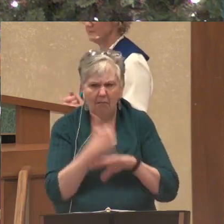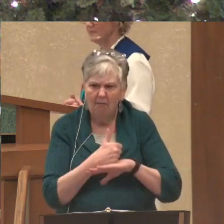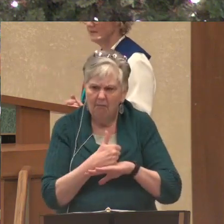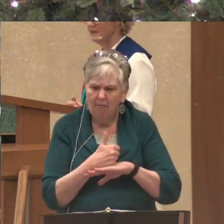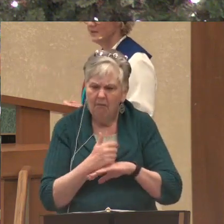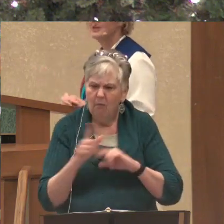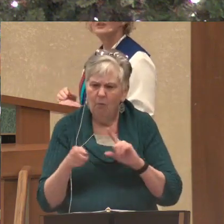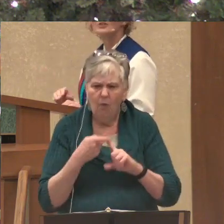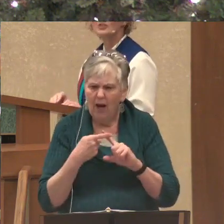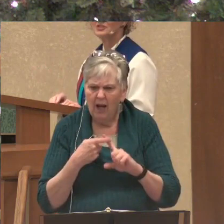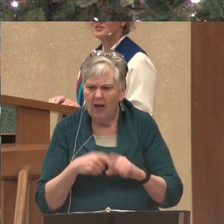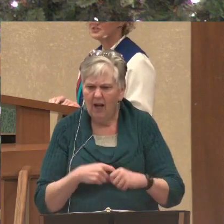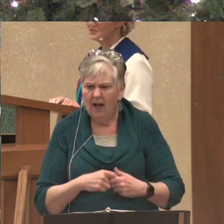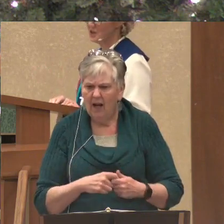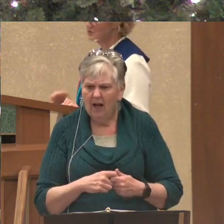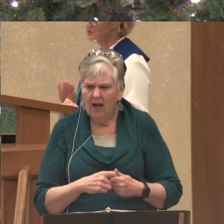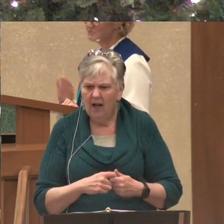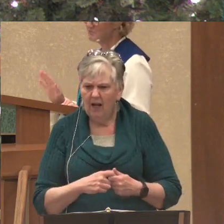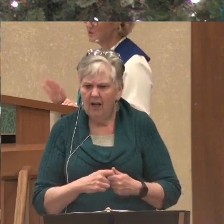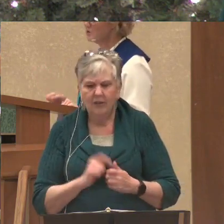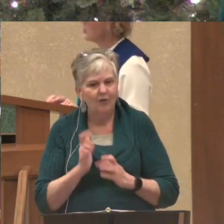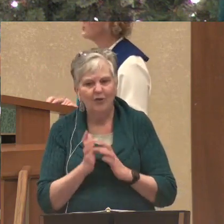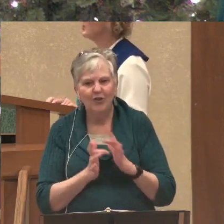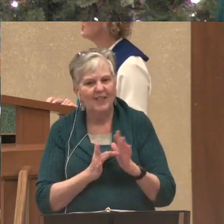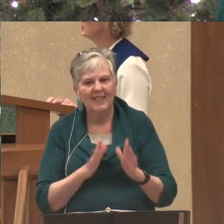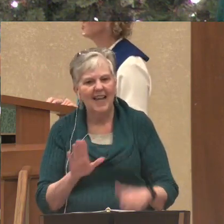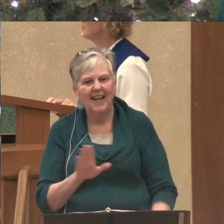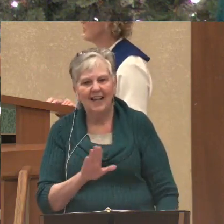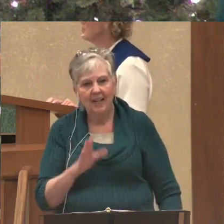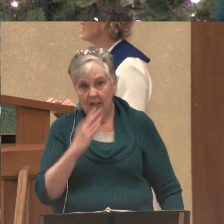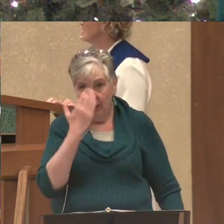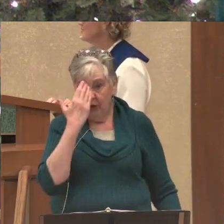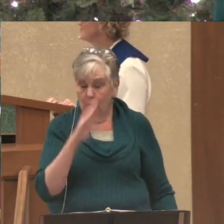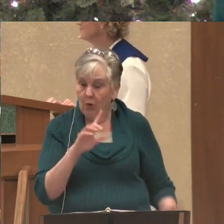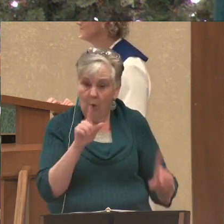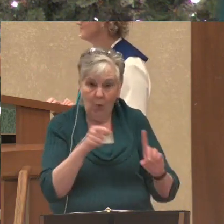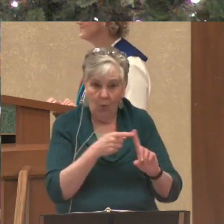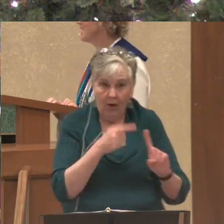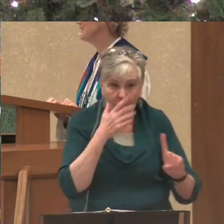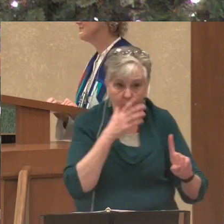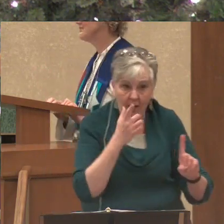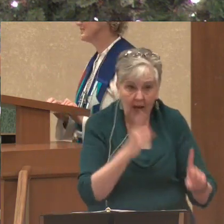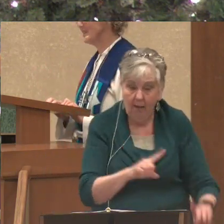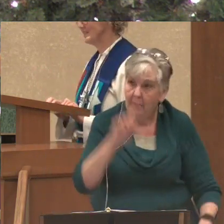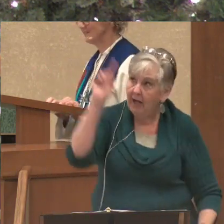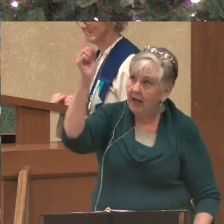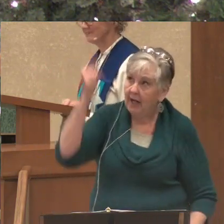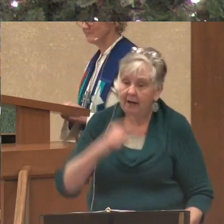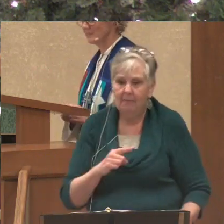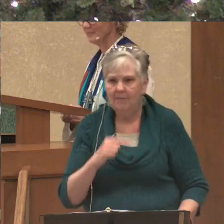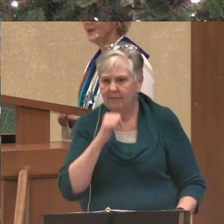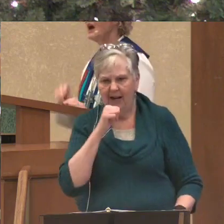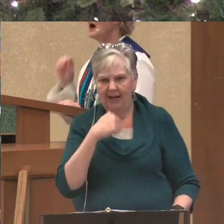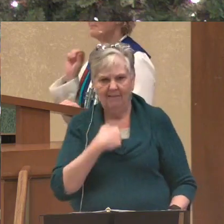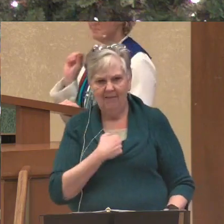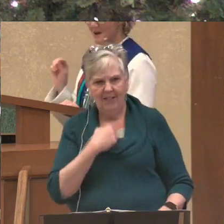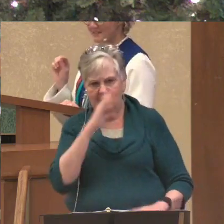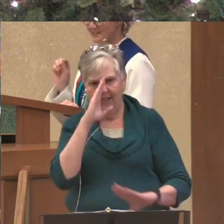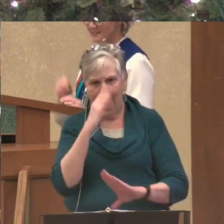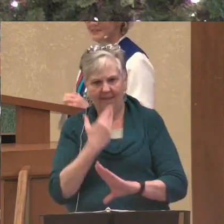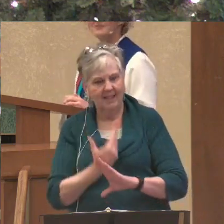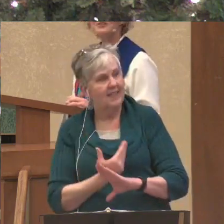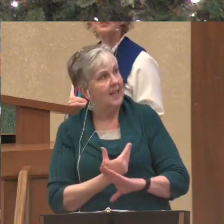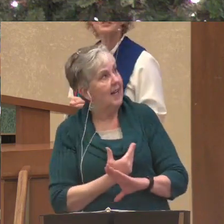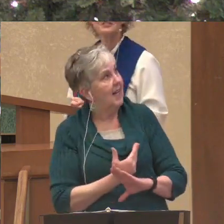right. Jesus says, "No one knows when that will be, not even the Son."